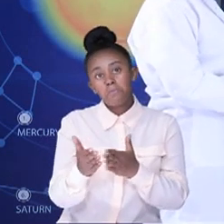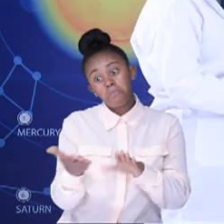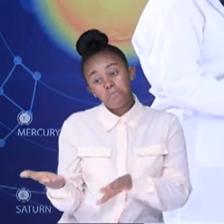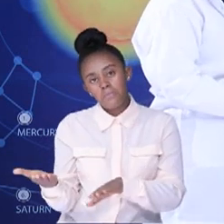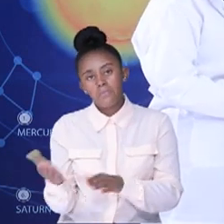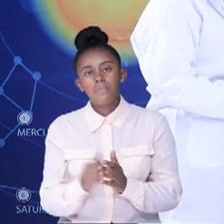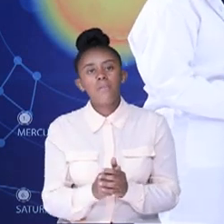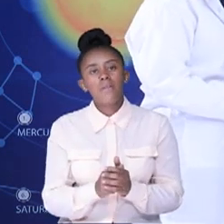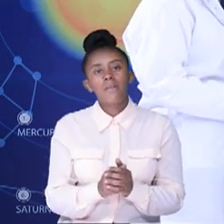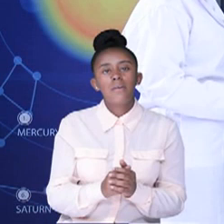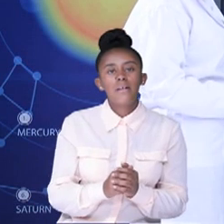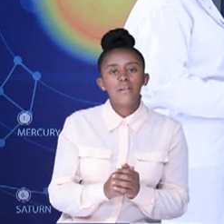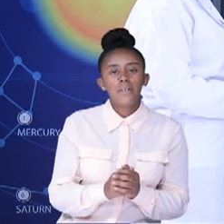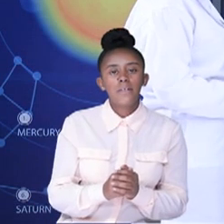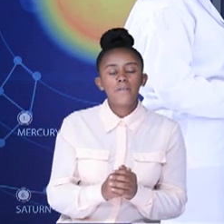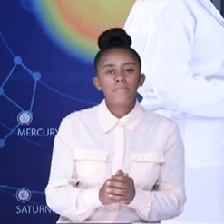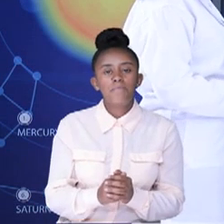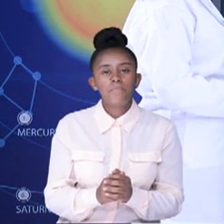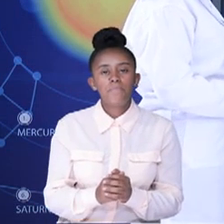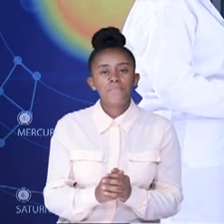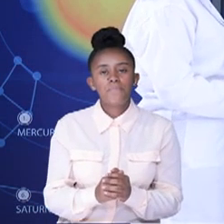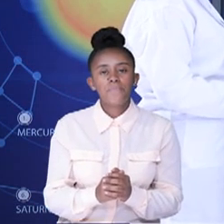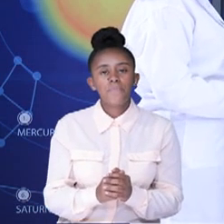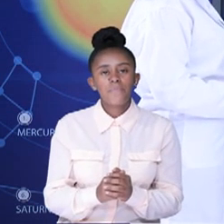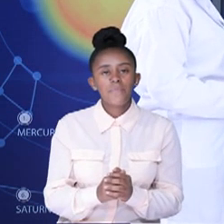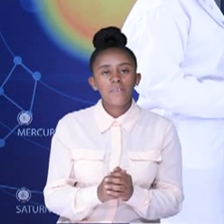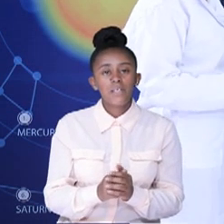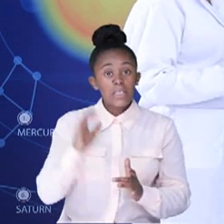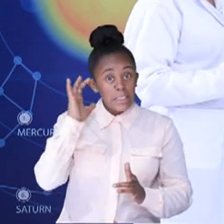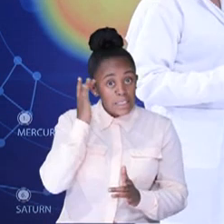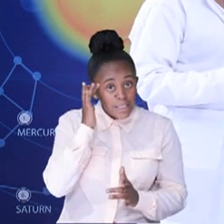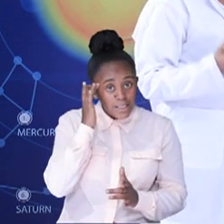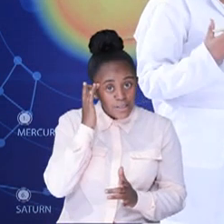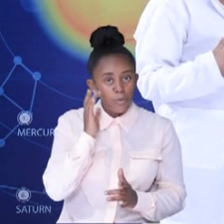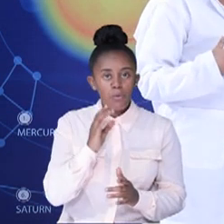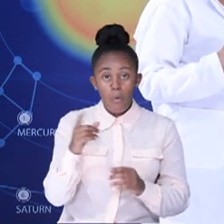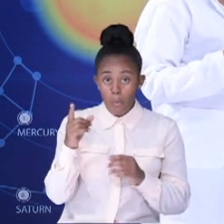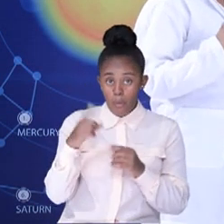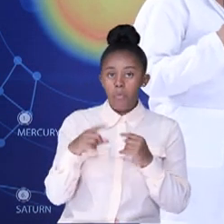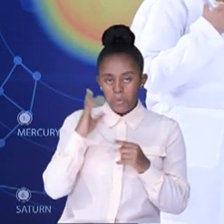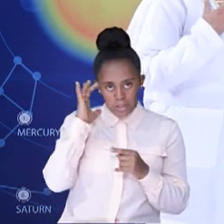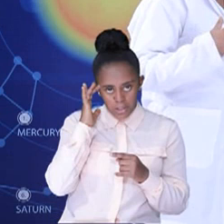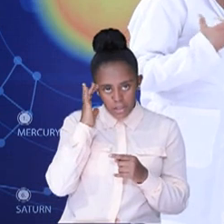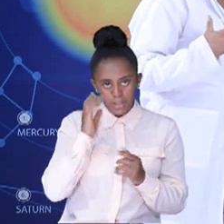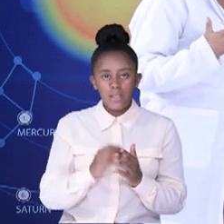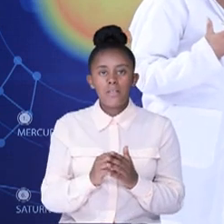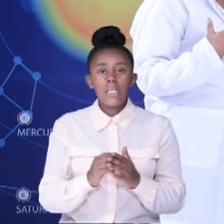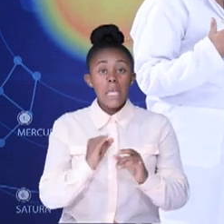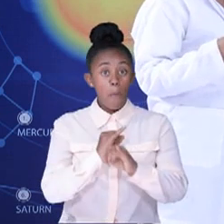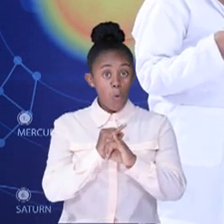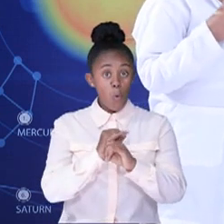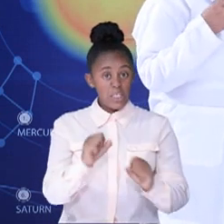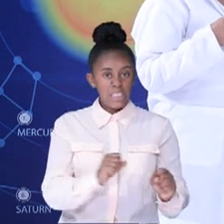It finally leads to death. If diseases occur in our body, since the immune system